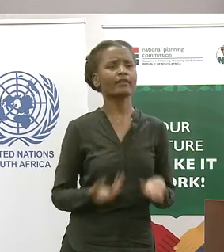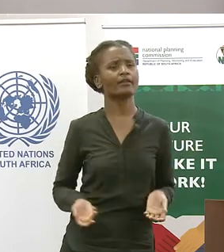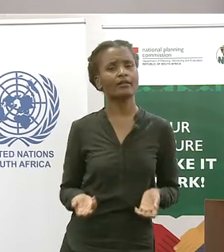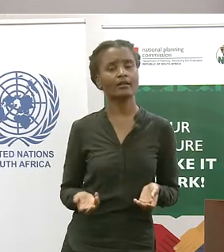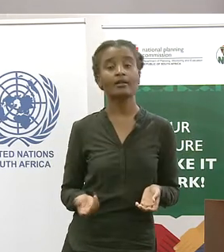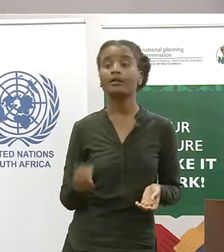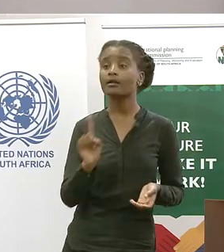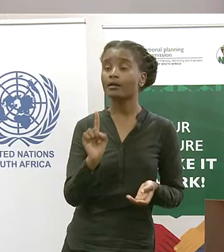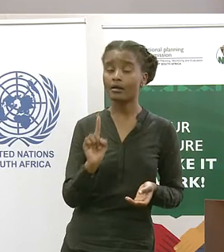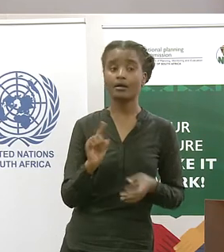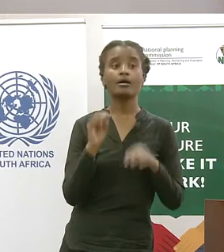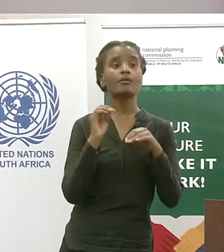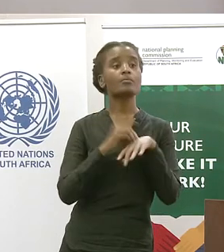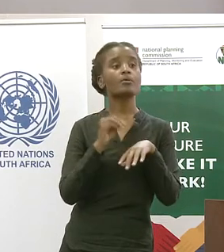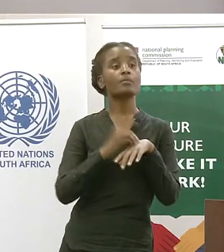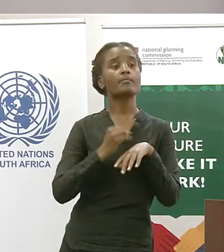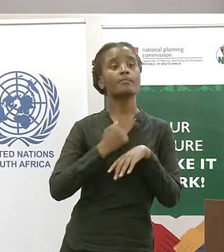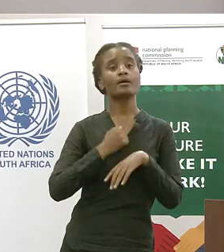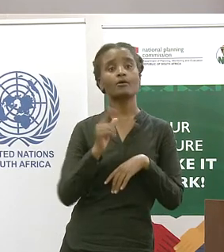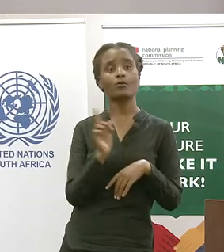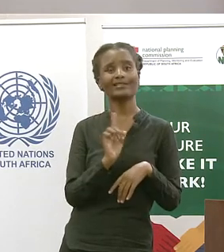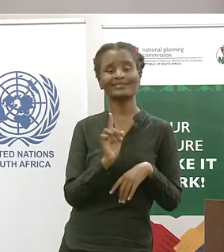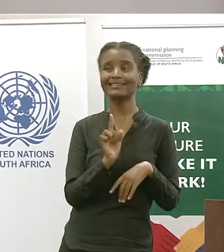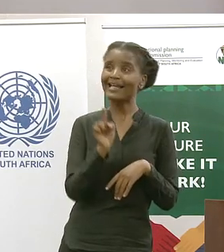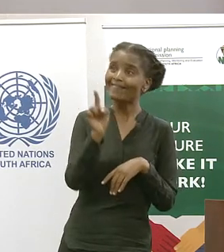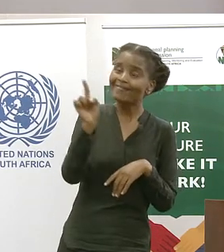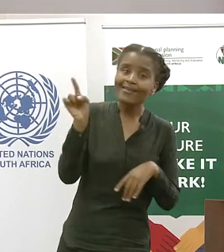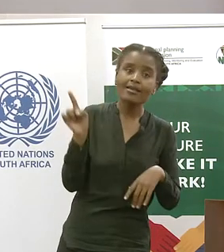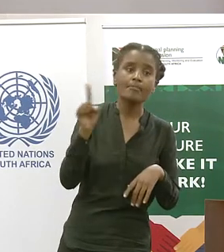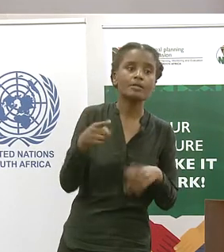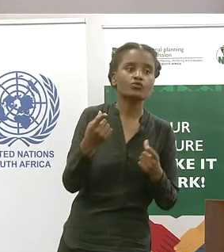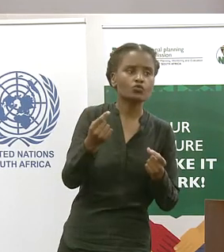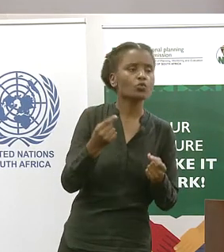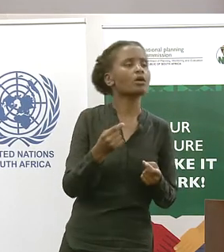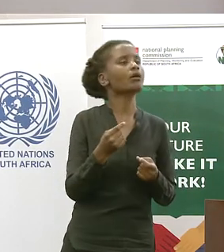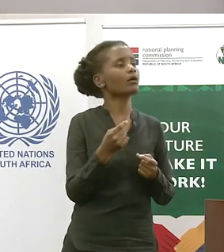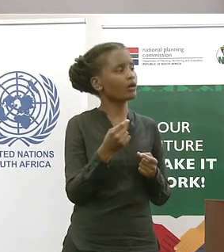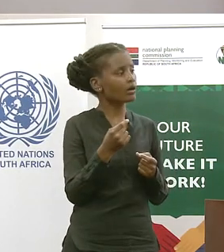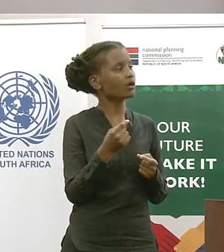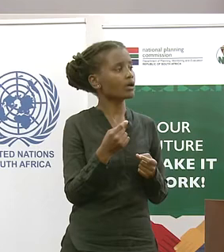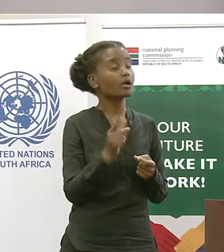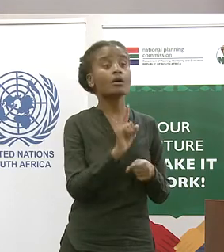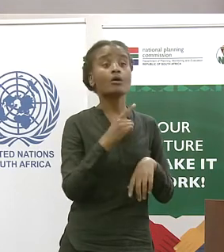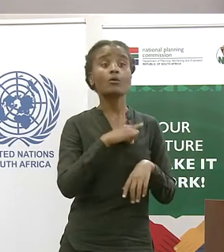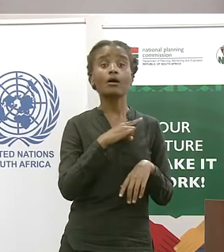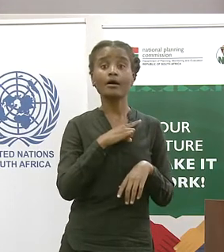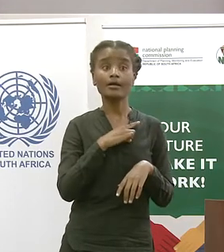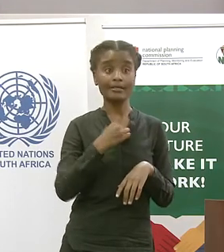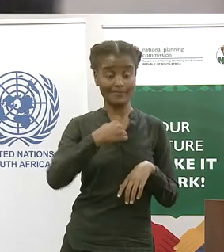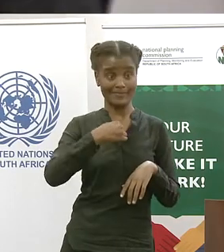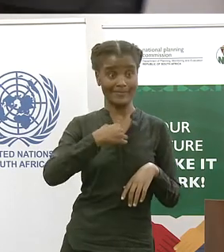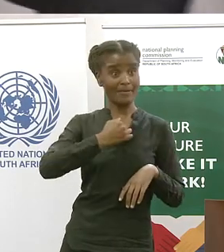my problem is that, why don't they recognize? Because I my company is